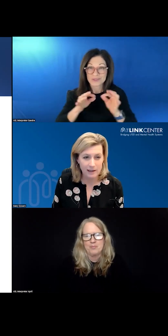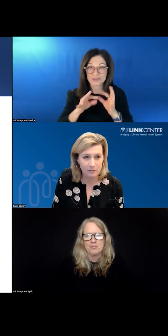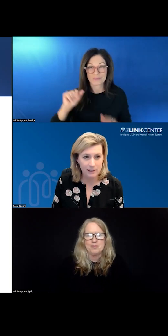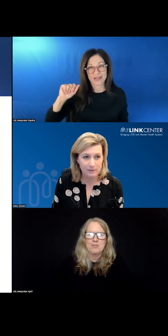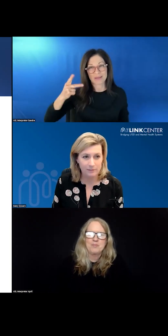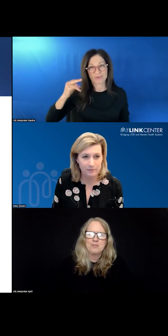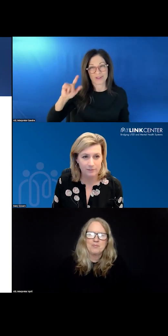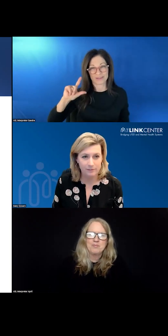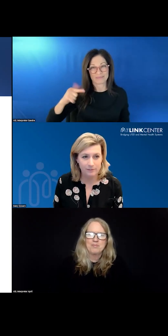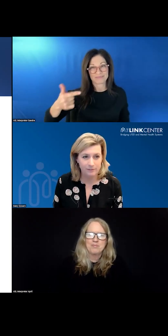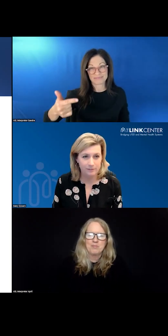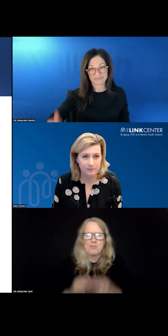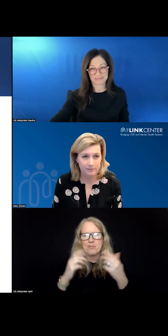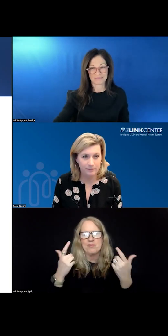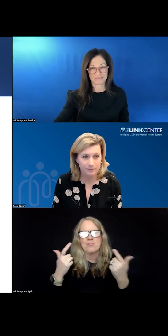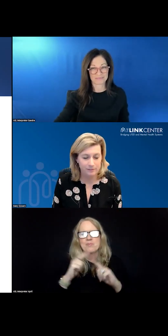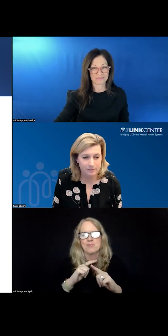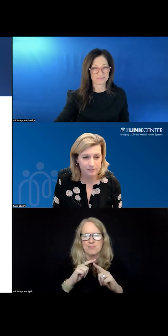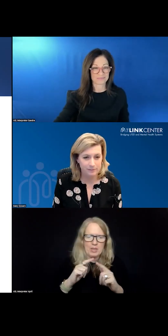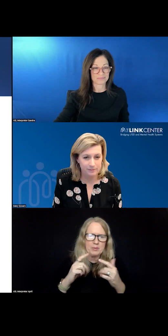Next slide, please.